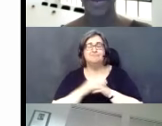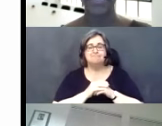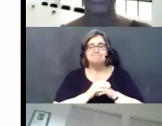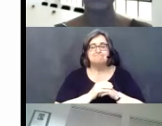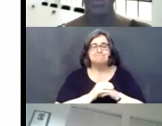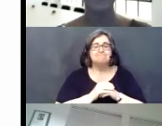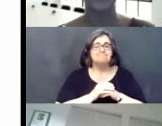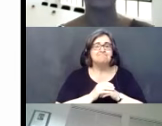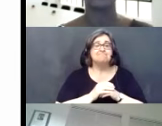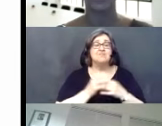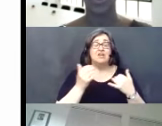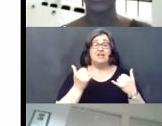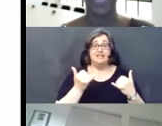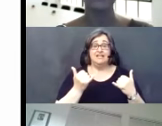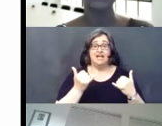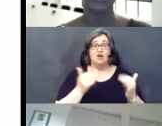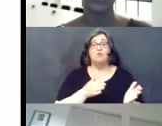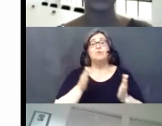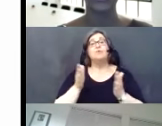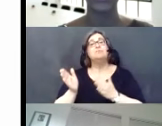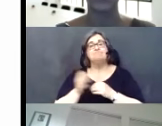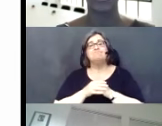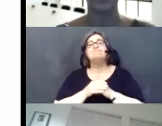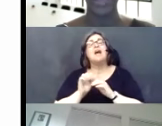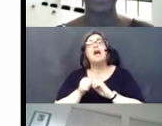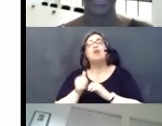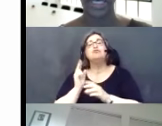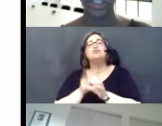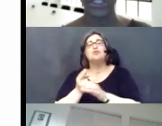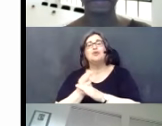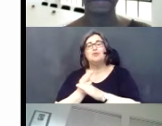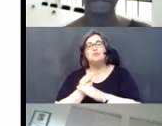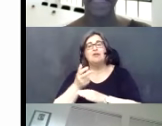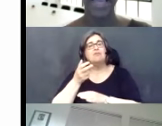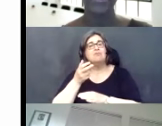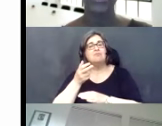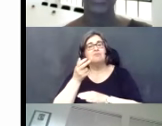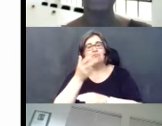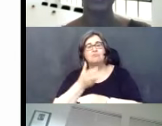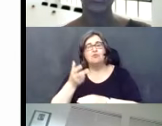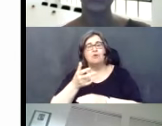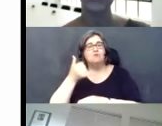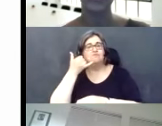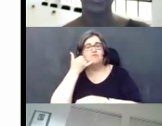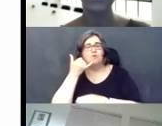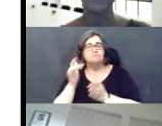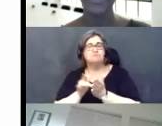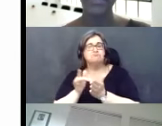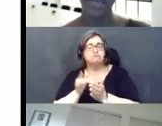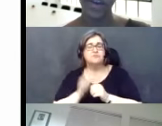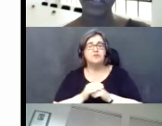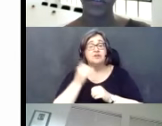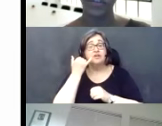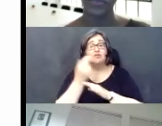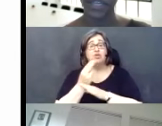All right, so now we are moving on to how to join using your mobile application. So if you join using your mobile